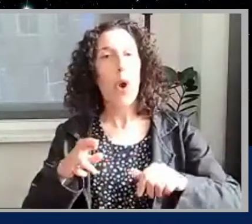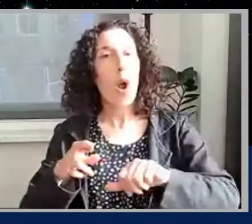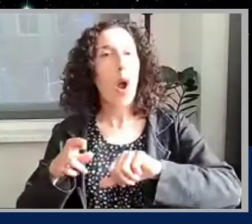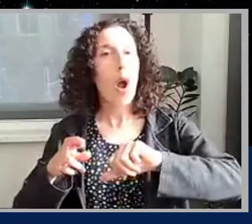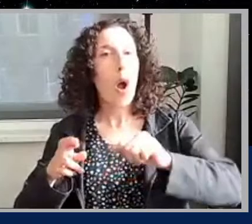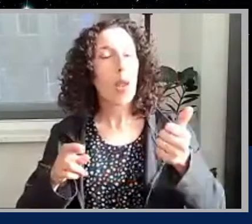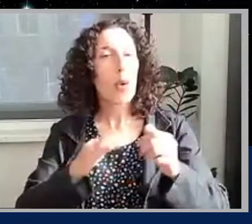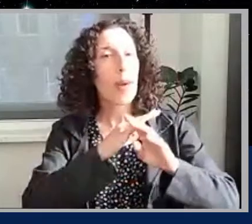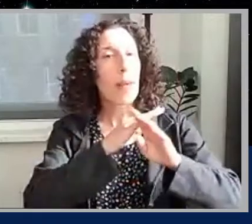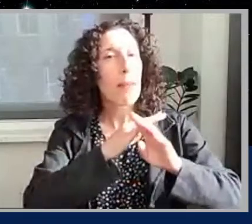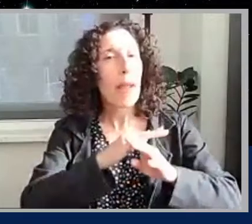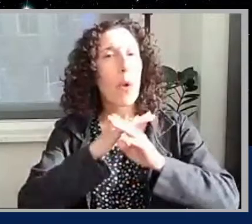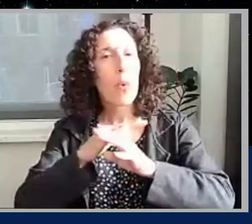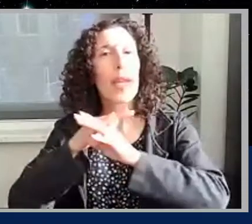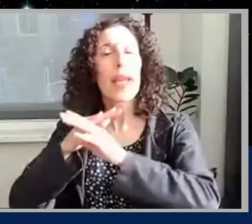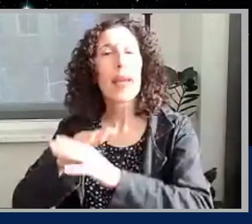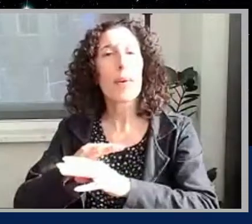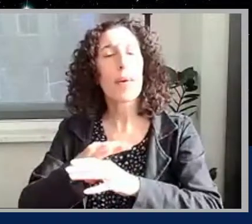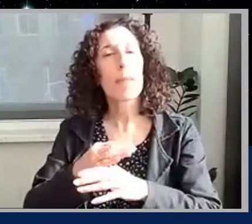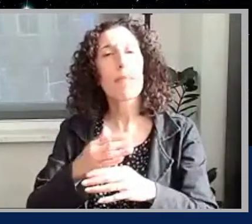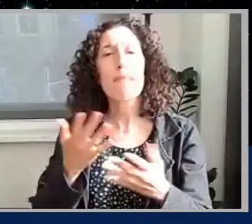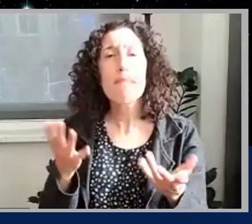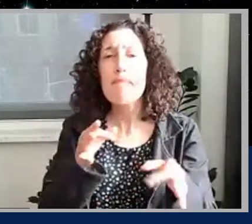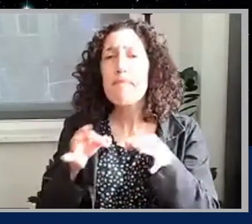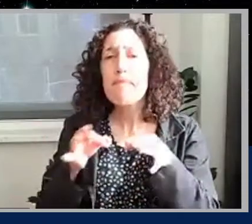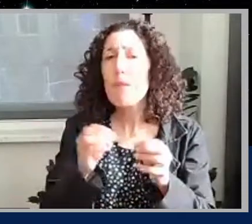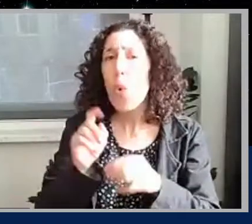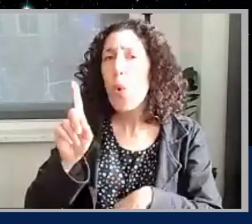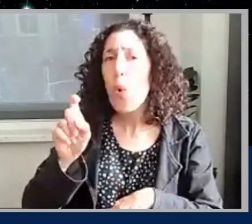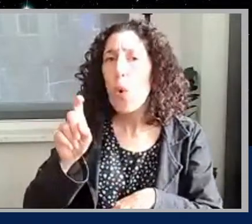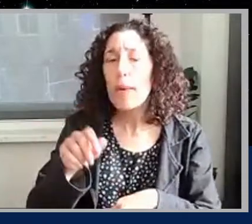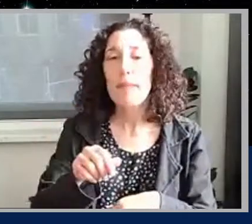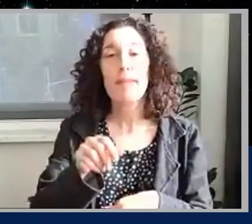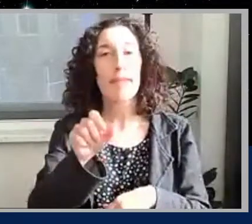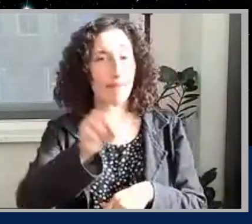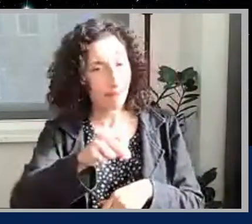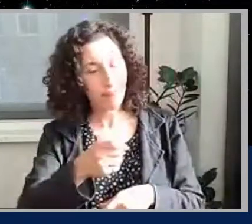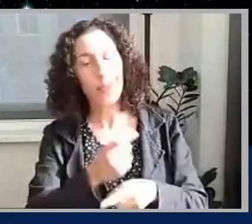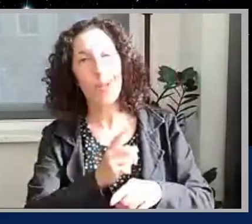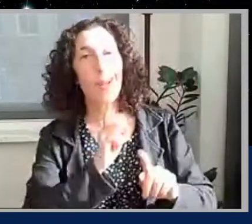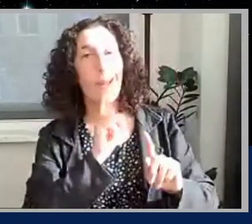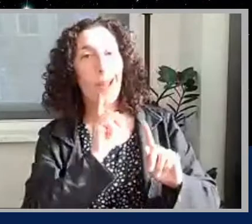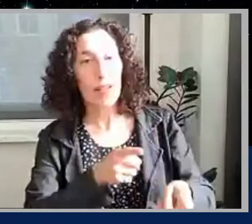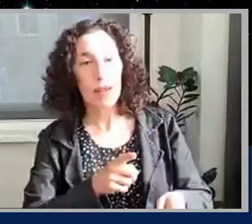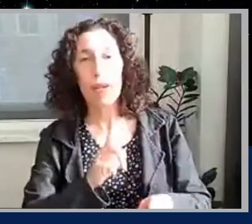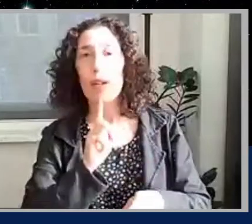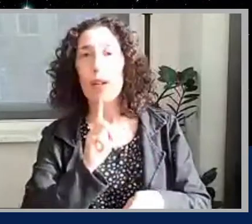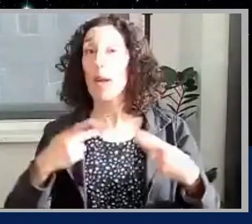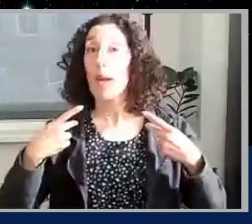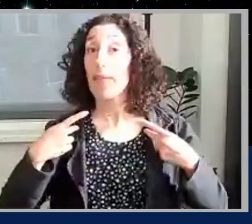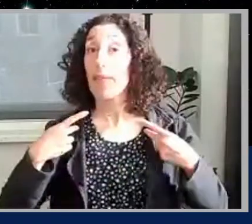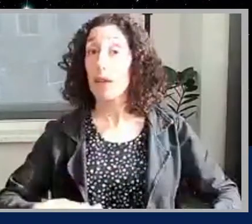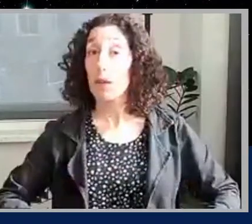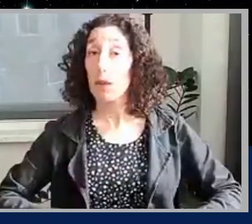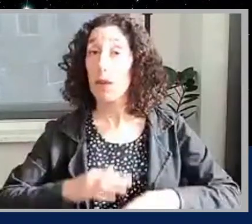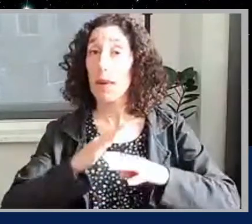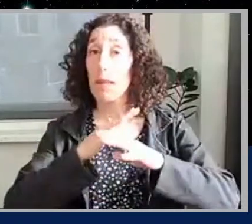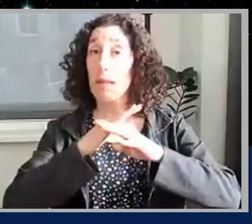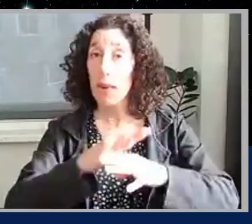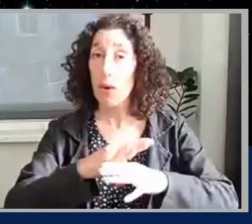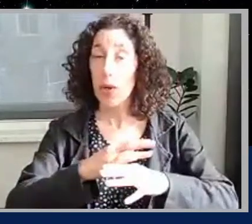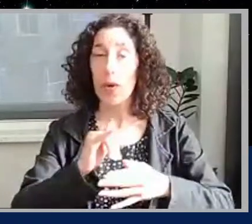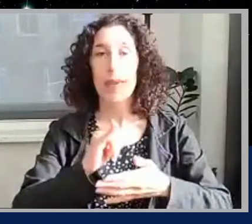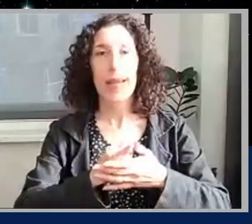physical barriers, of course, which are very common in astronomy because a lot of our observatories are physically older. They were built, in the